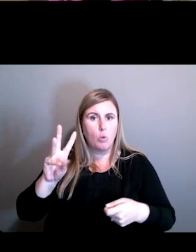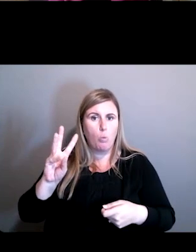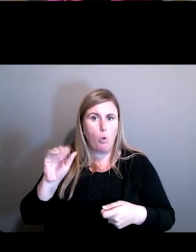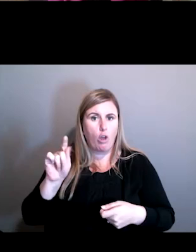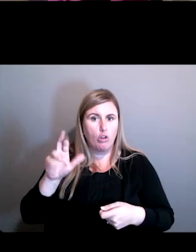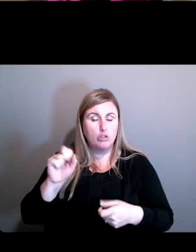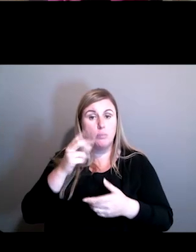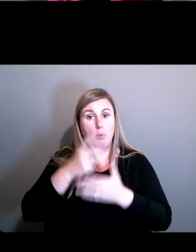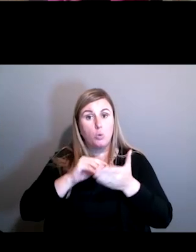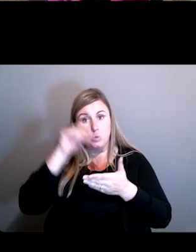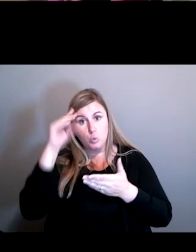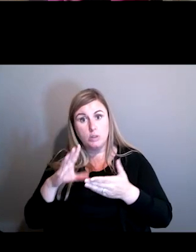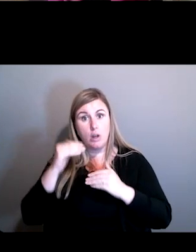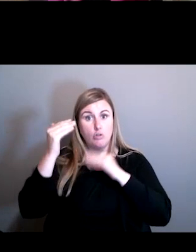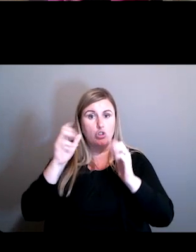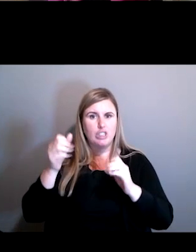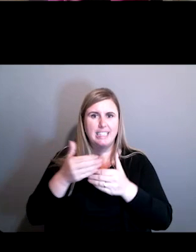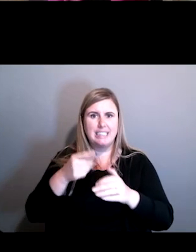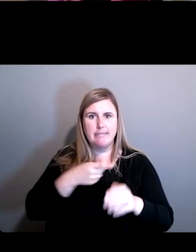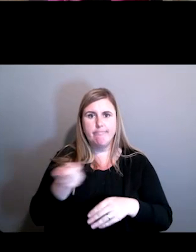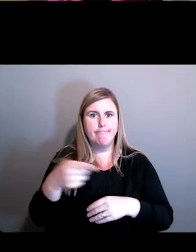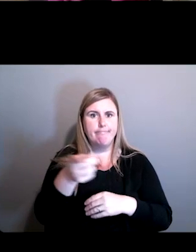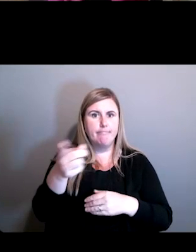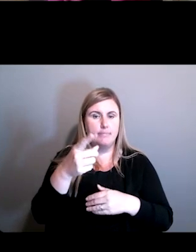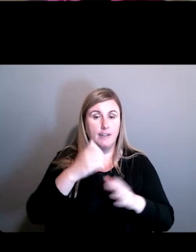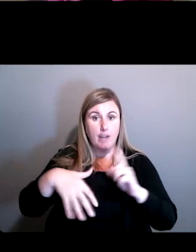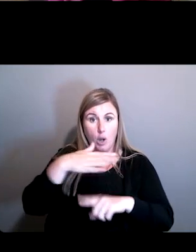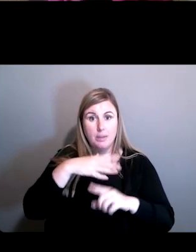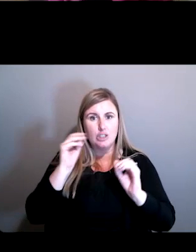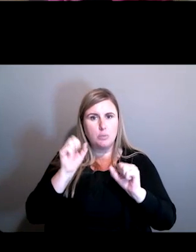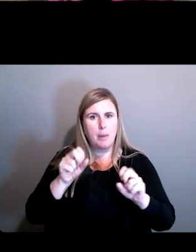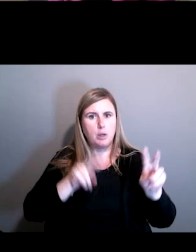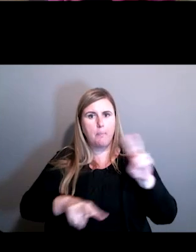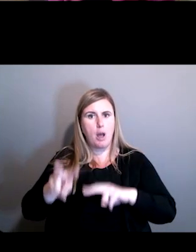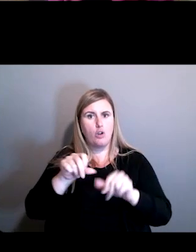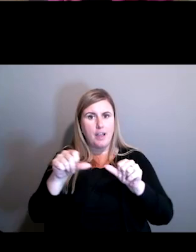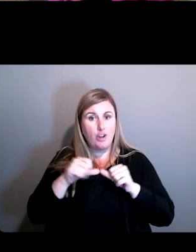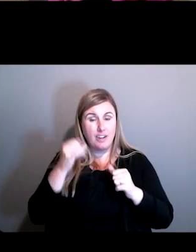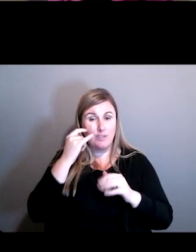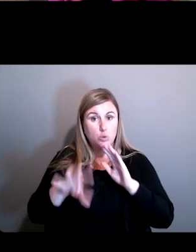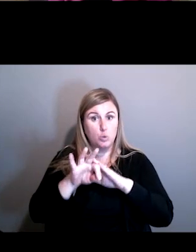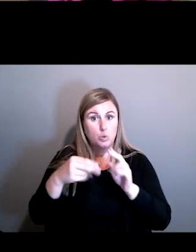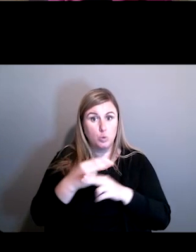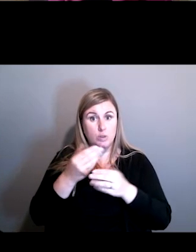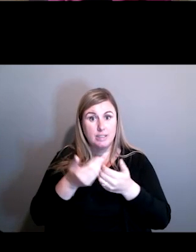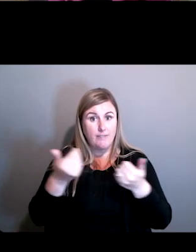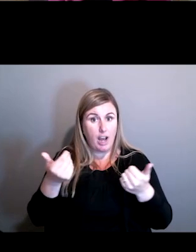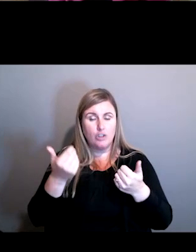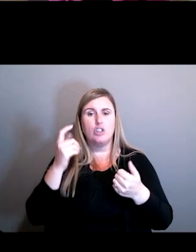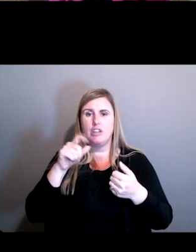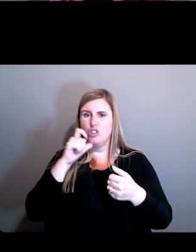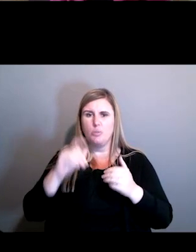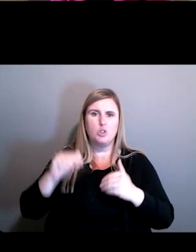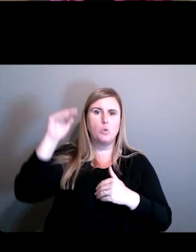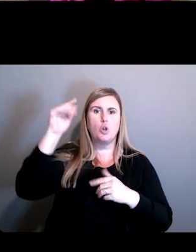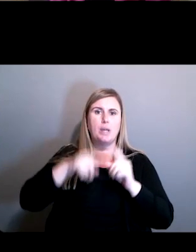students and adults should be able to easily navigate the environment. Teachers should be able to monitor the area, so if you choose to use dividers, they should not be so tall